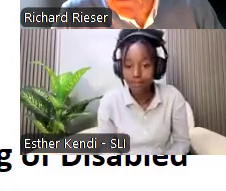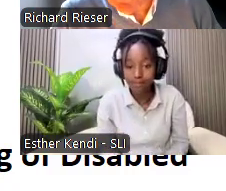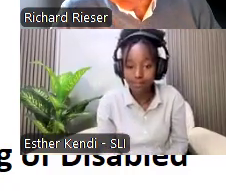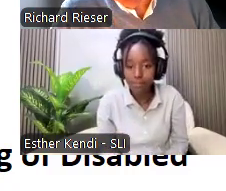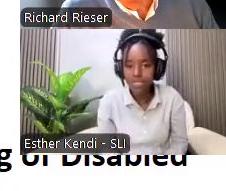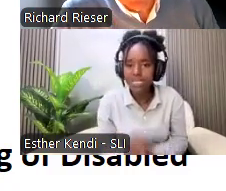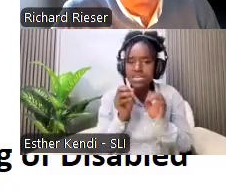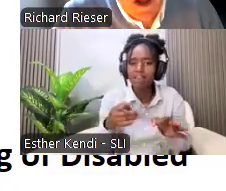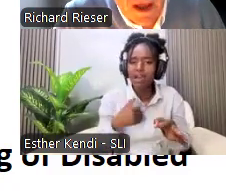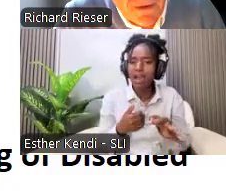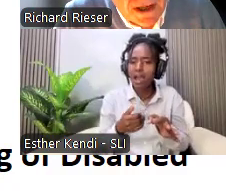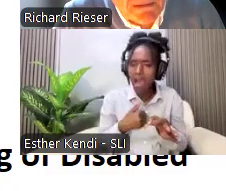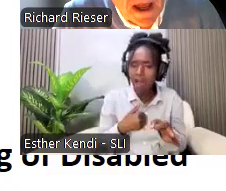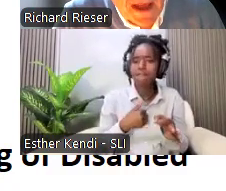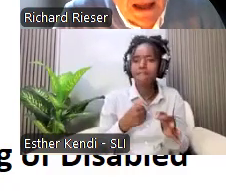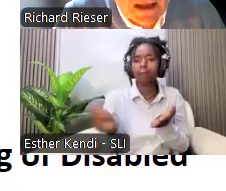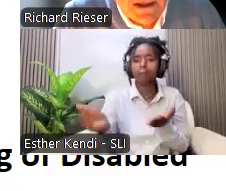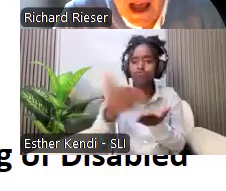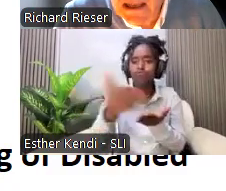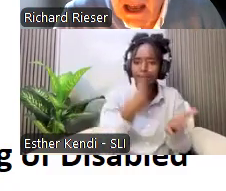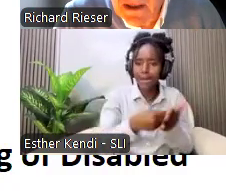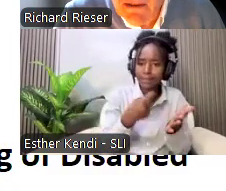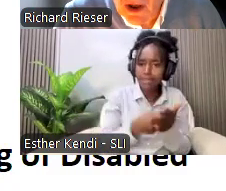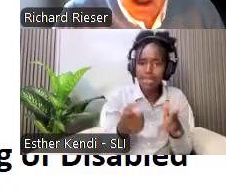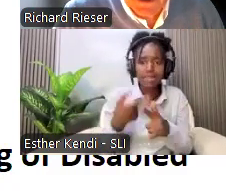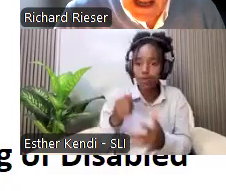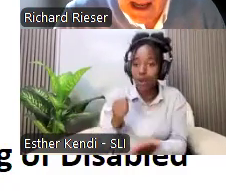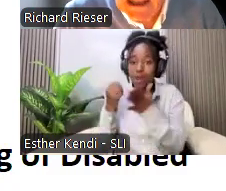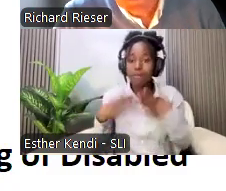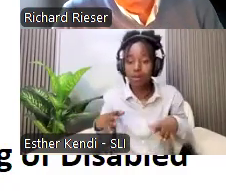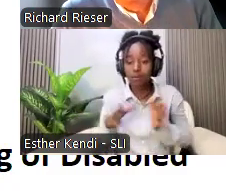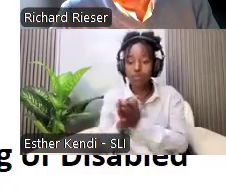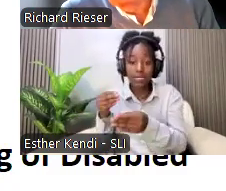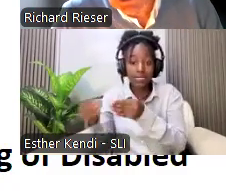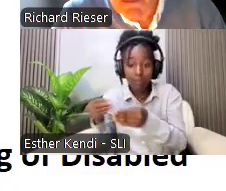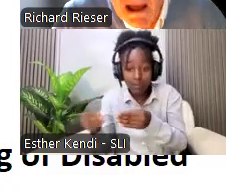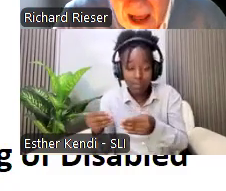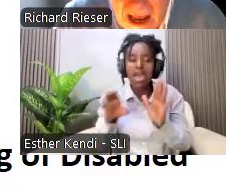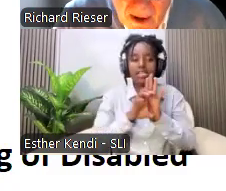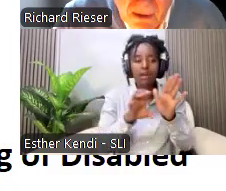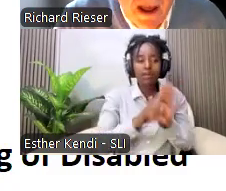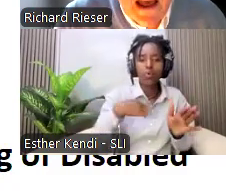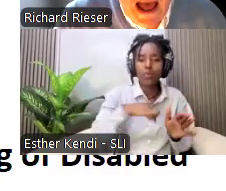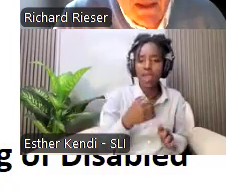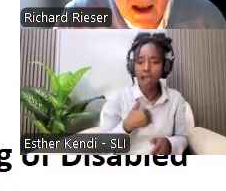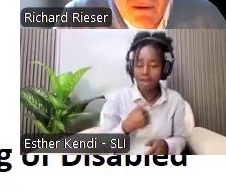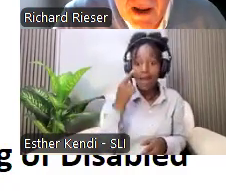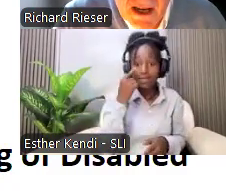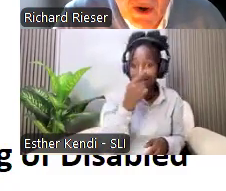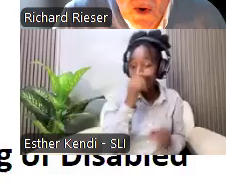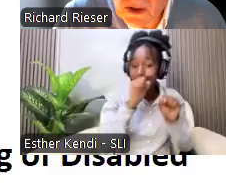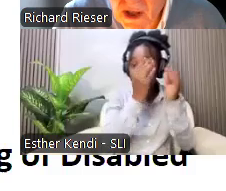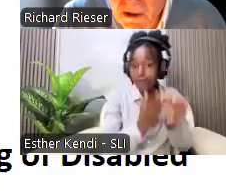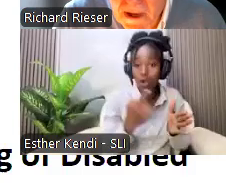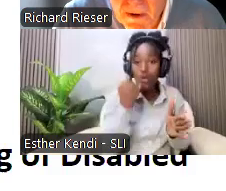disabled people with their work? Well, they often split that. So Sight Savers have lots of clinics, which is just about eye health, and they don't